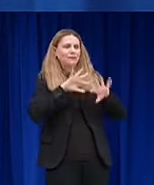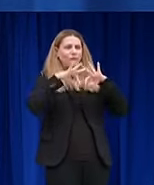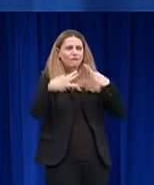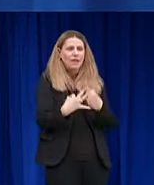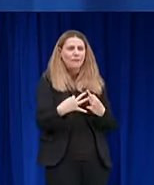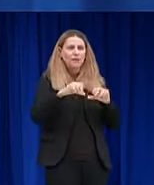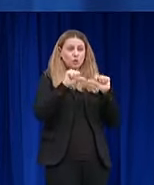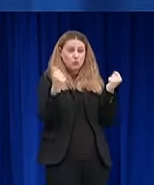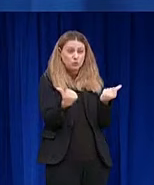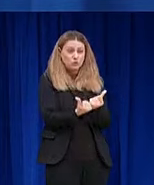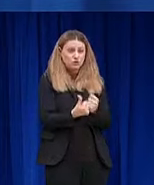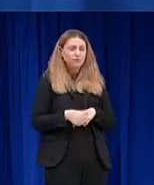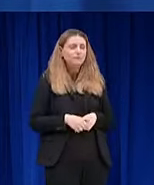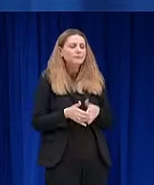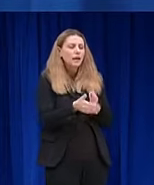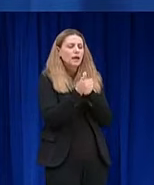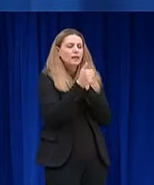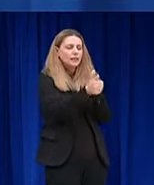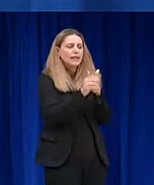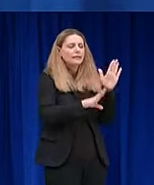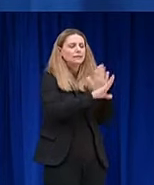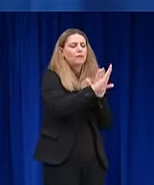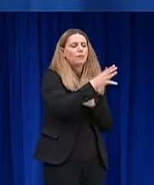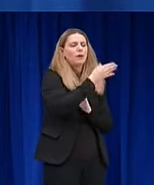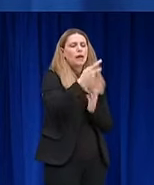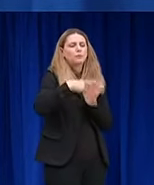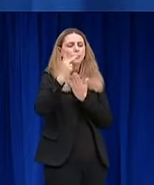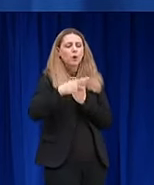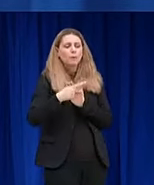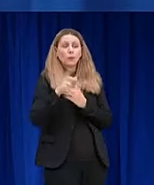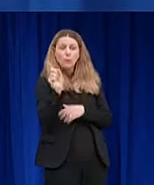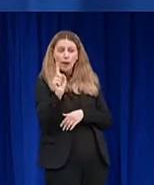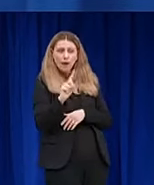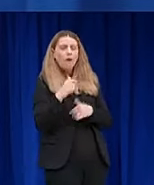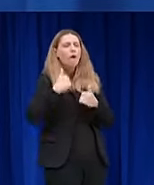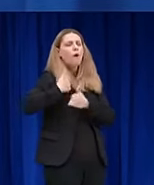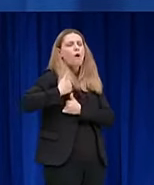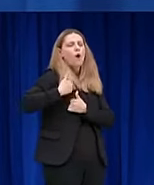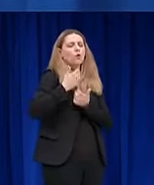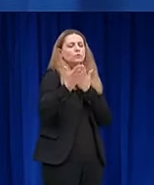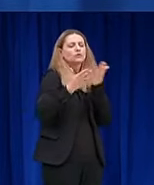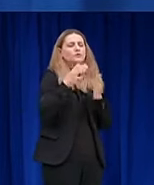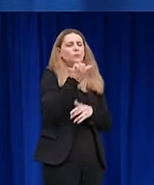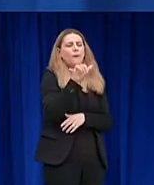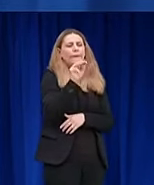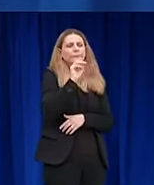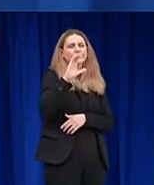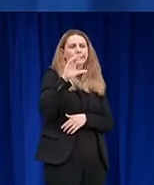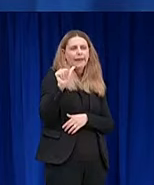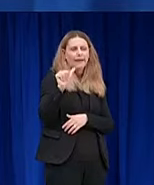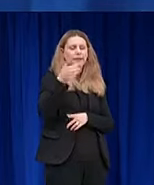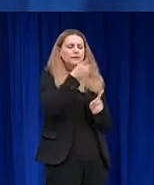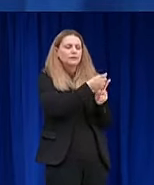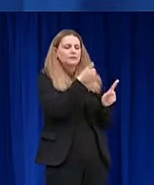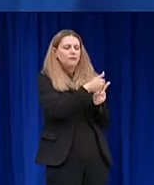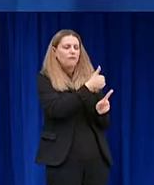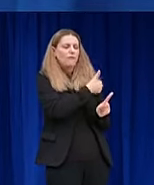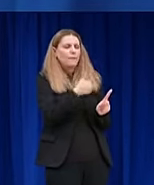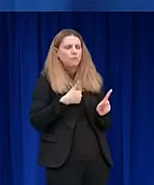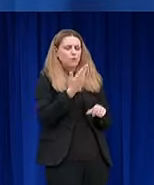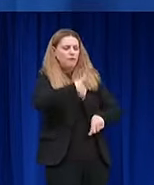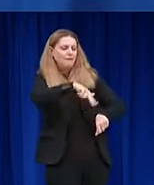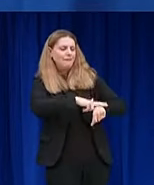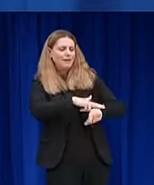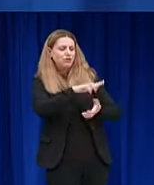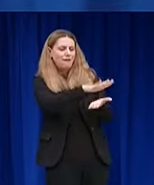led development and programming at the Armed Services YMCA, and served as a member of the National Academies of